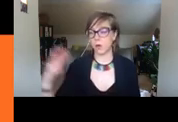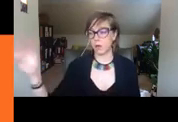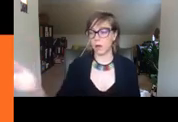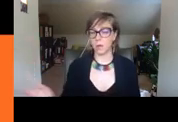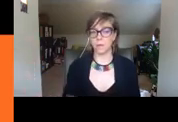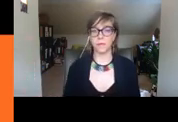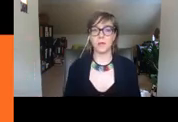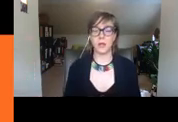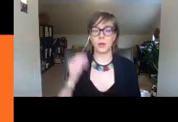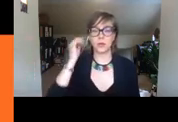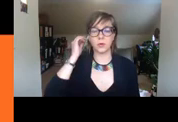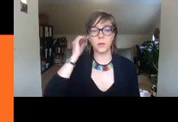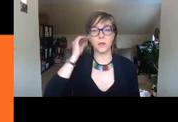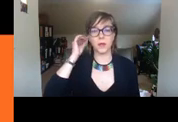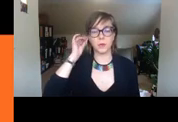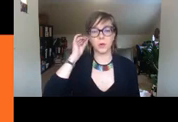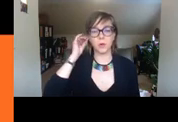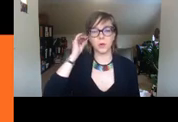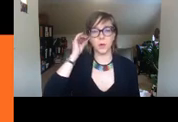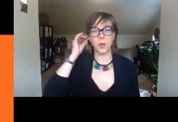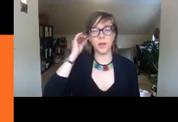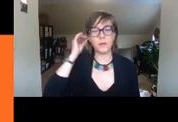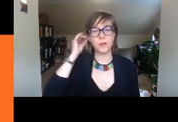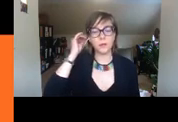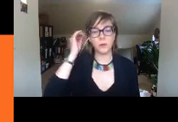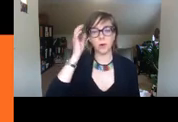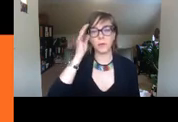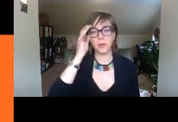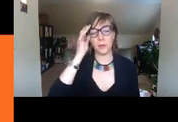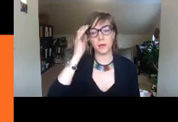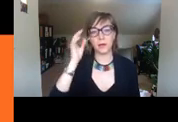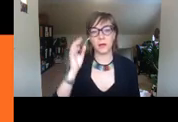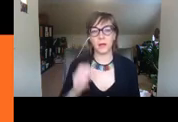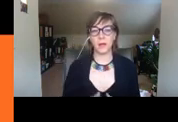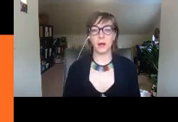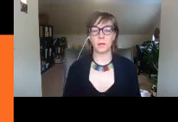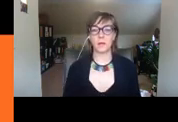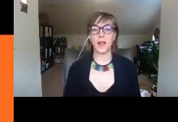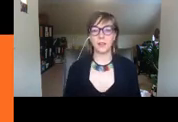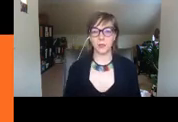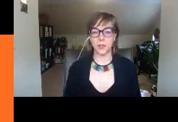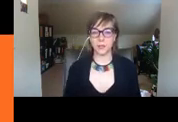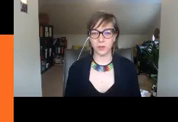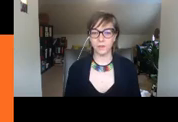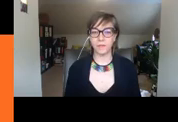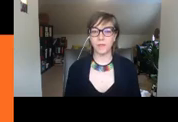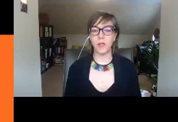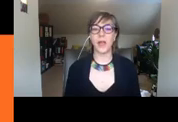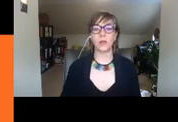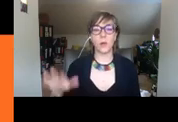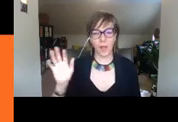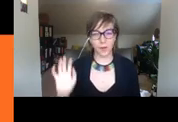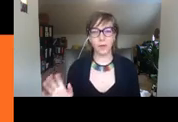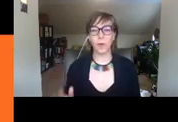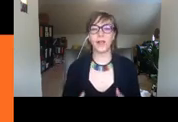or neighbors or people that I don't know very well, I feel that we're all being kinder and gentler,